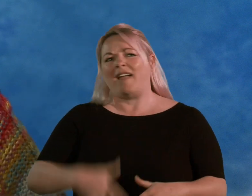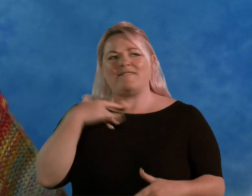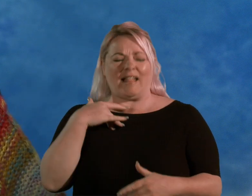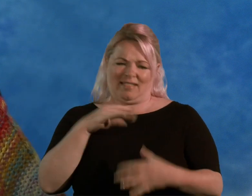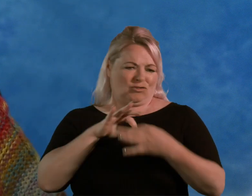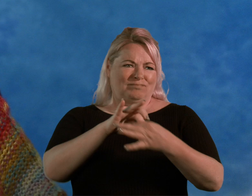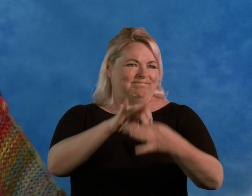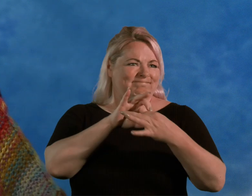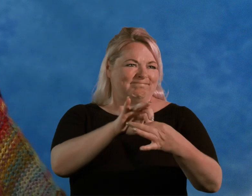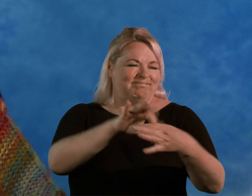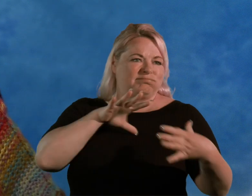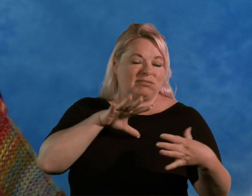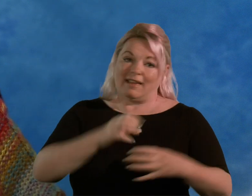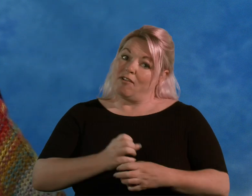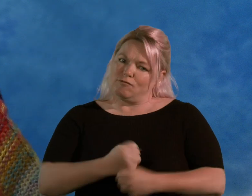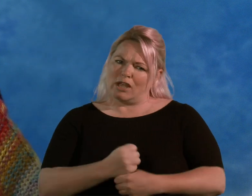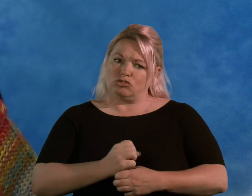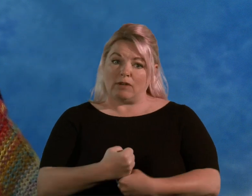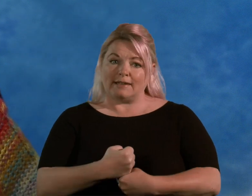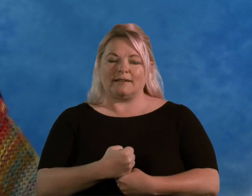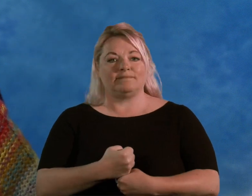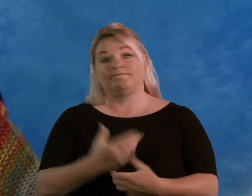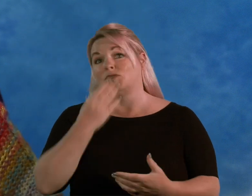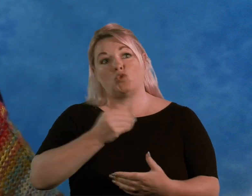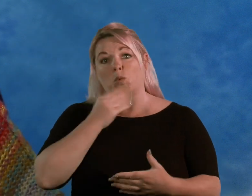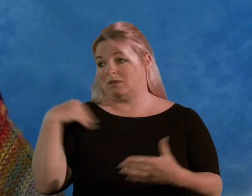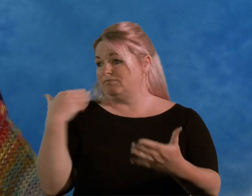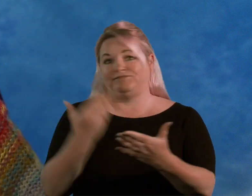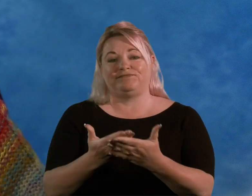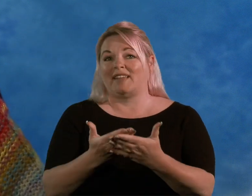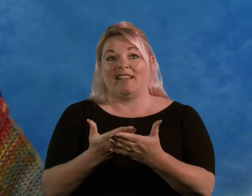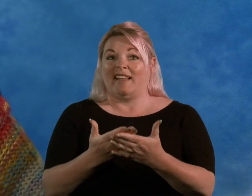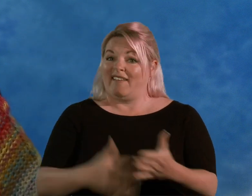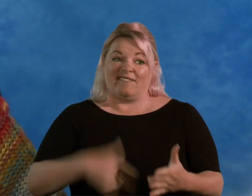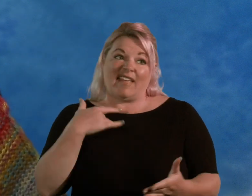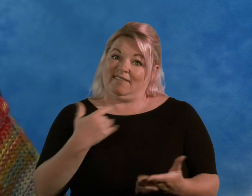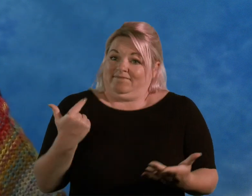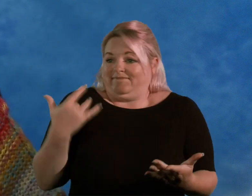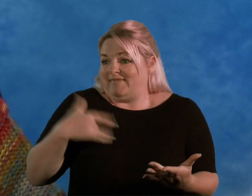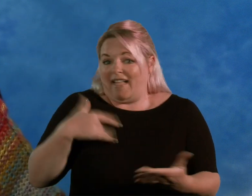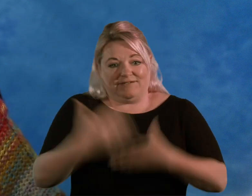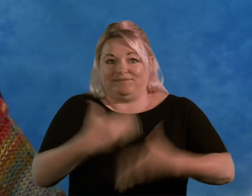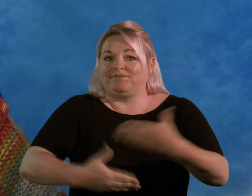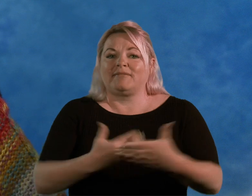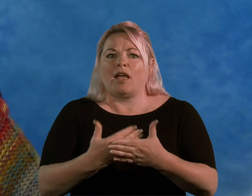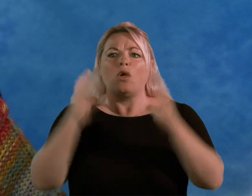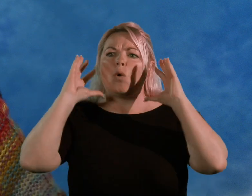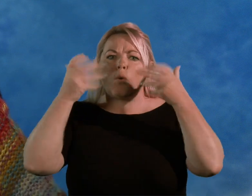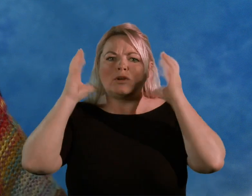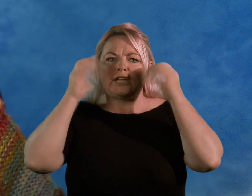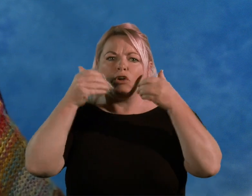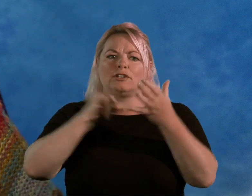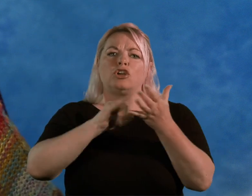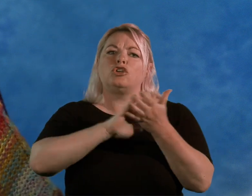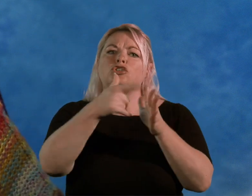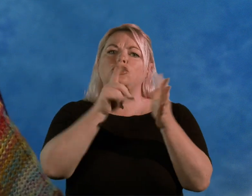felt disconnected and very, very frustrated, but I got used to it, and I felt this is what it's going to be until the audiologist at